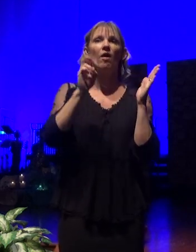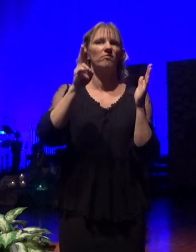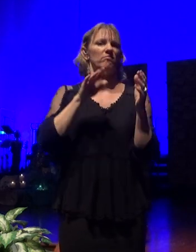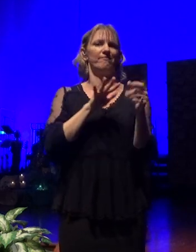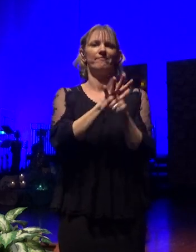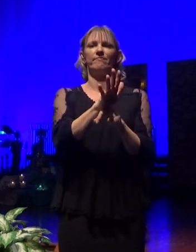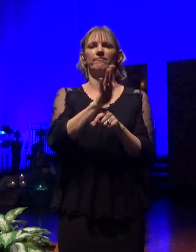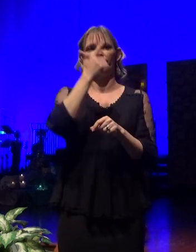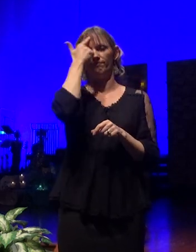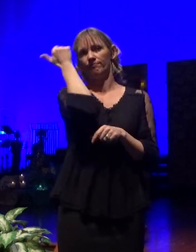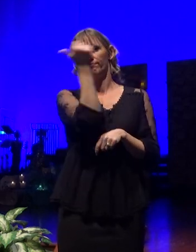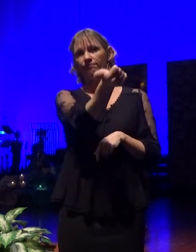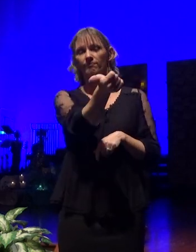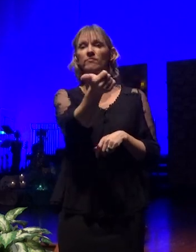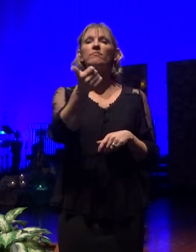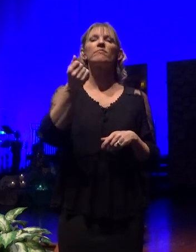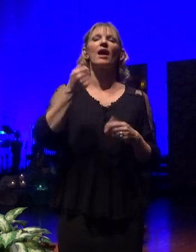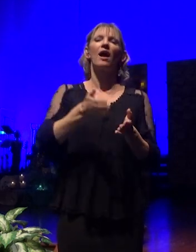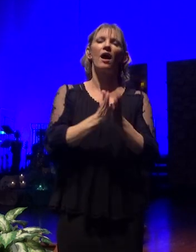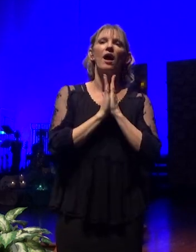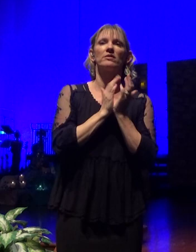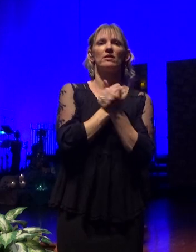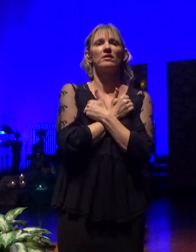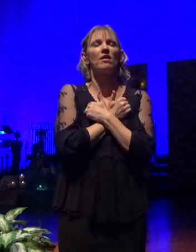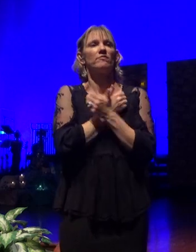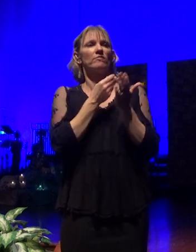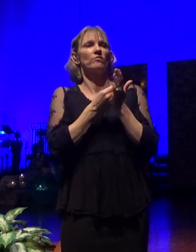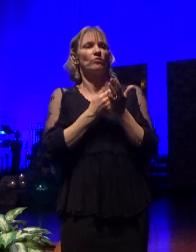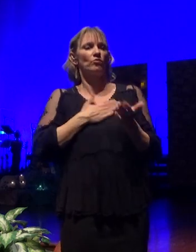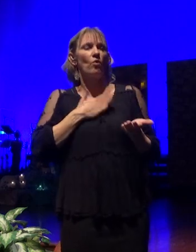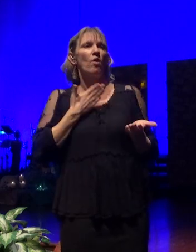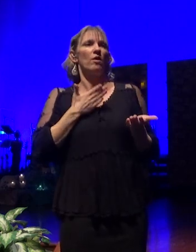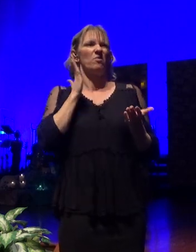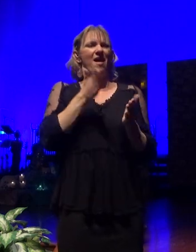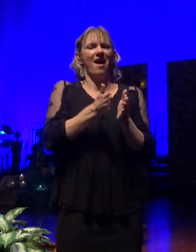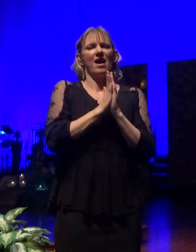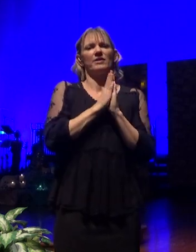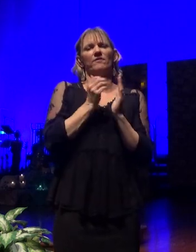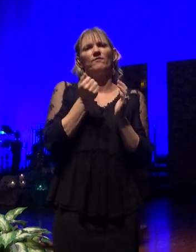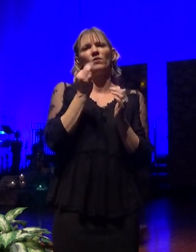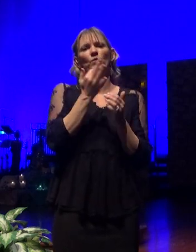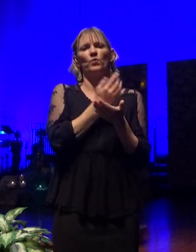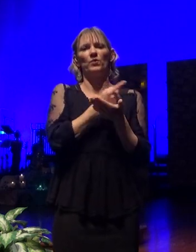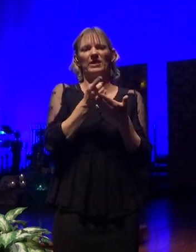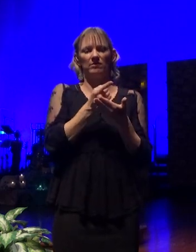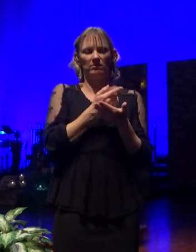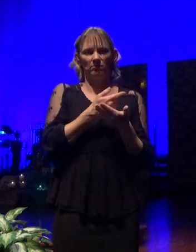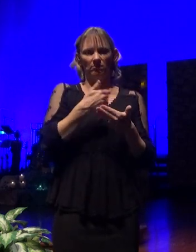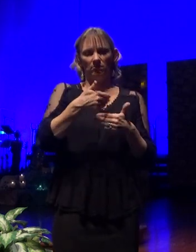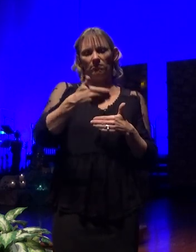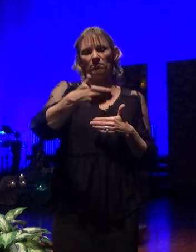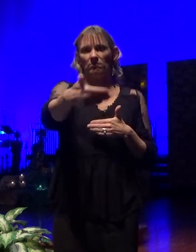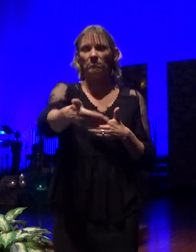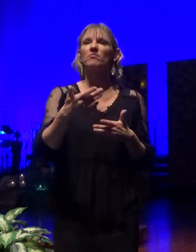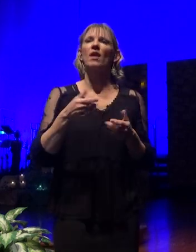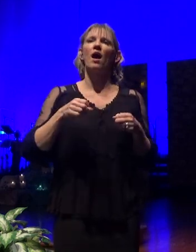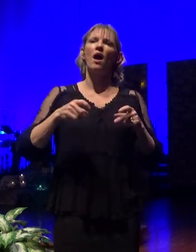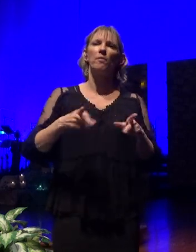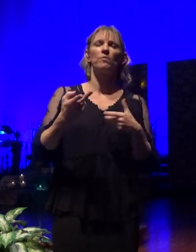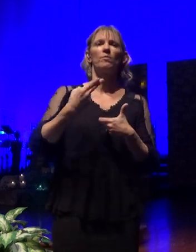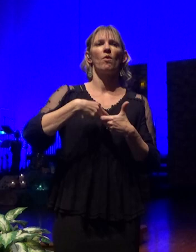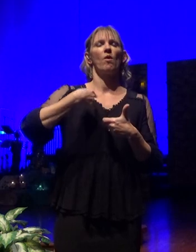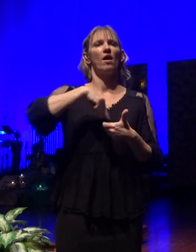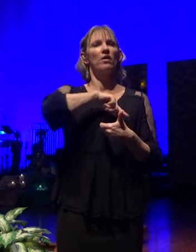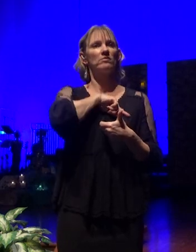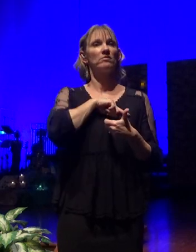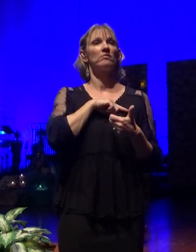and we ask you with love and joy. We'll be asking in the next few weeks for everyone to consider an opportunity to join us. And then